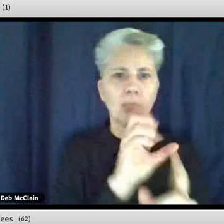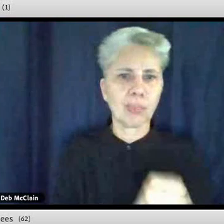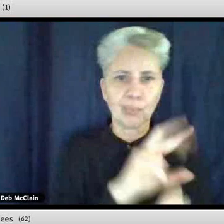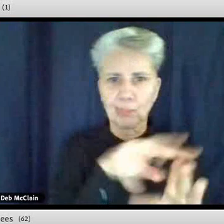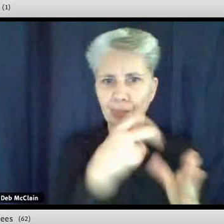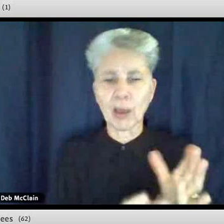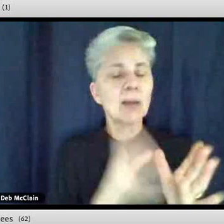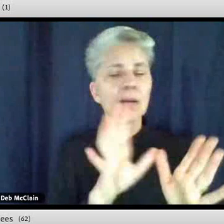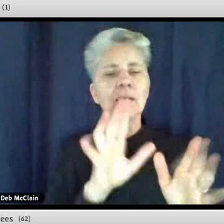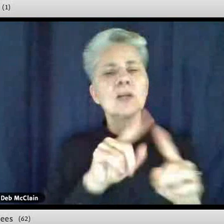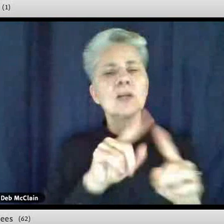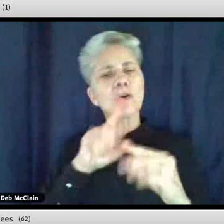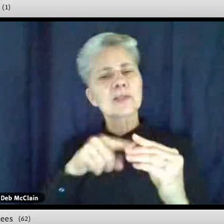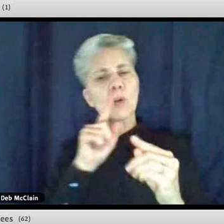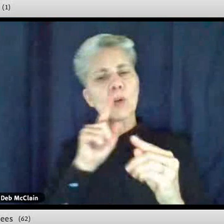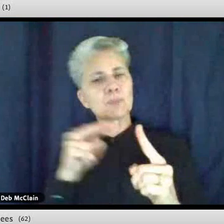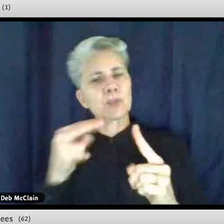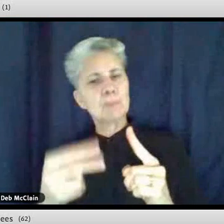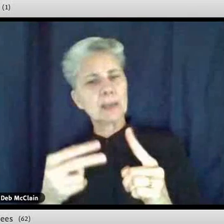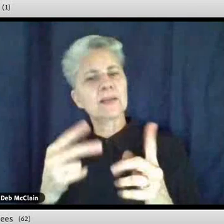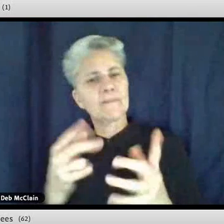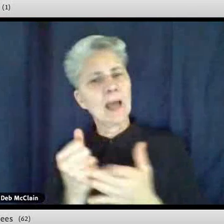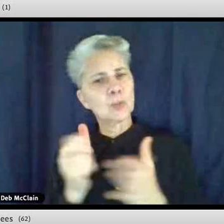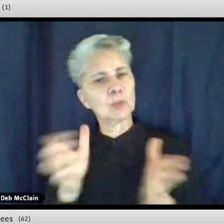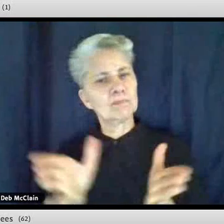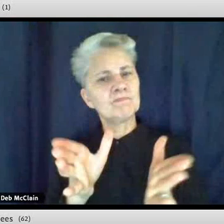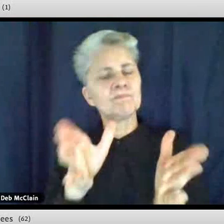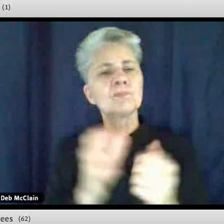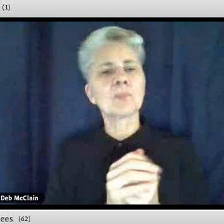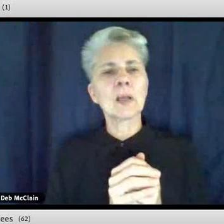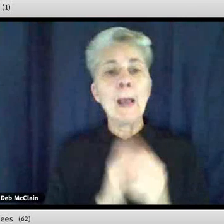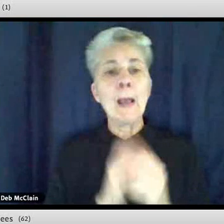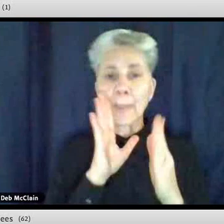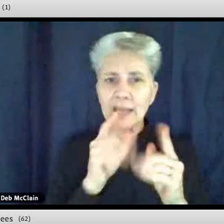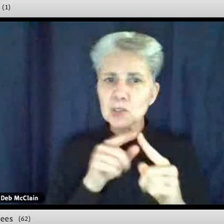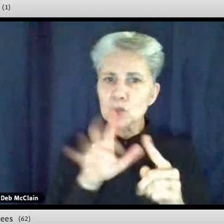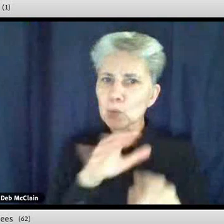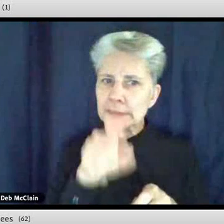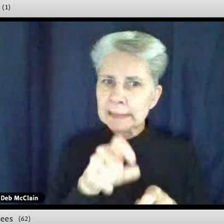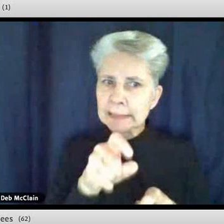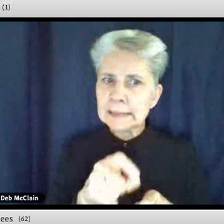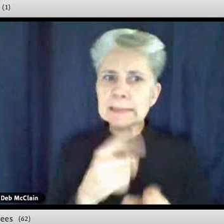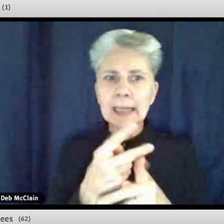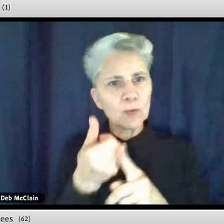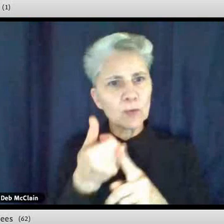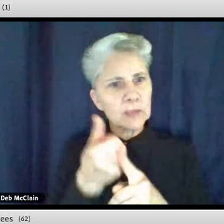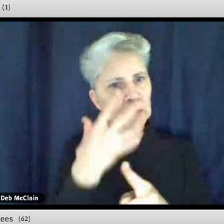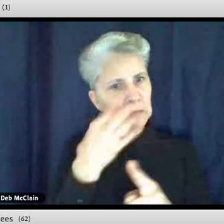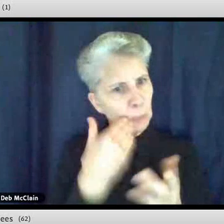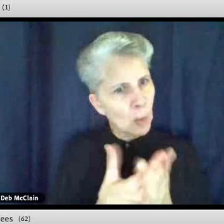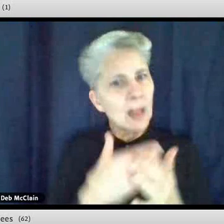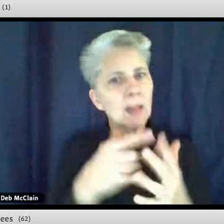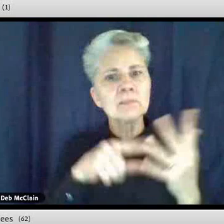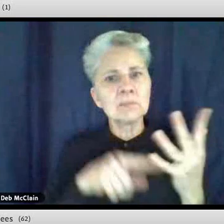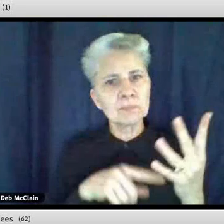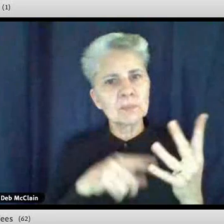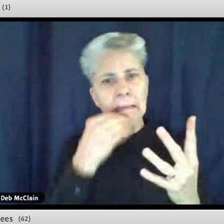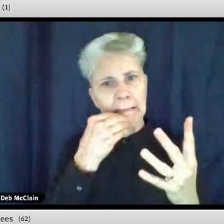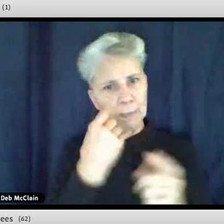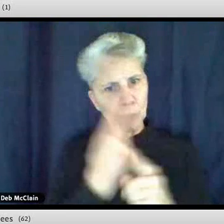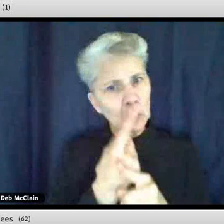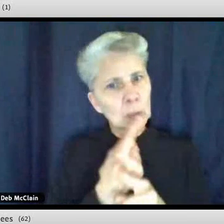Seek support, but don't talk to somebody who's just going to get you riled up even more. Talk to somebody who has perspective. Pay attention to your basic